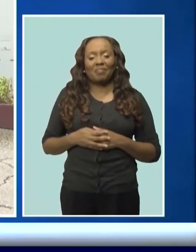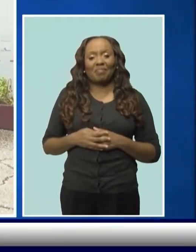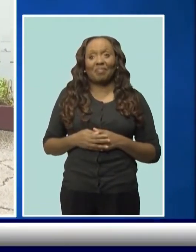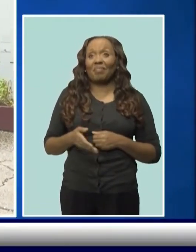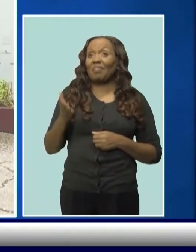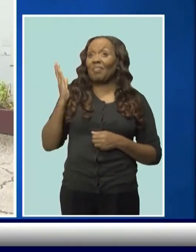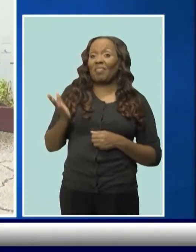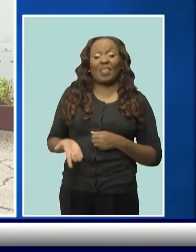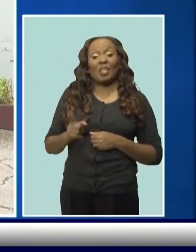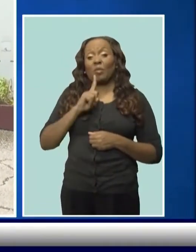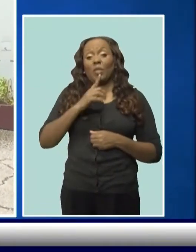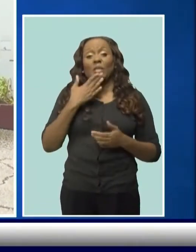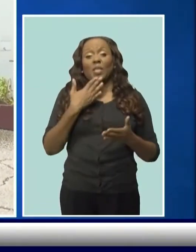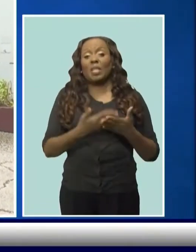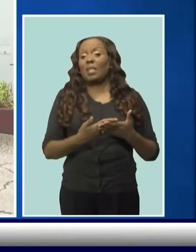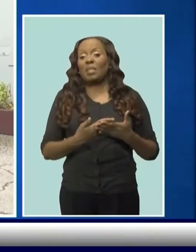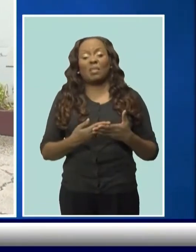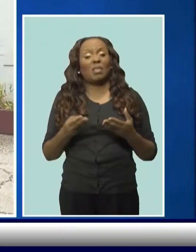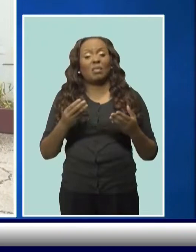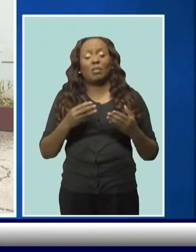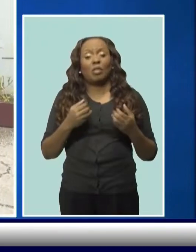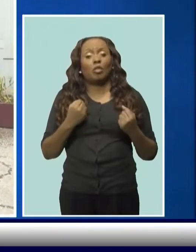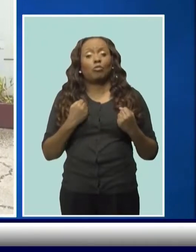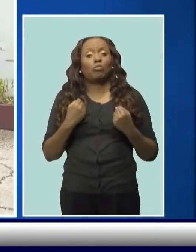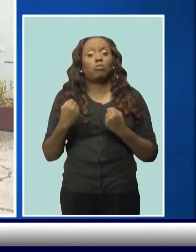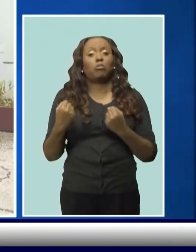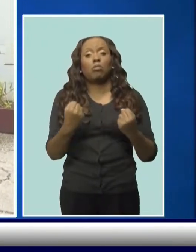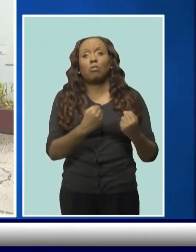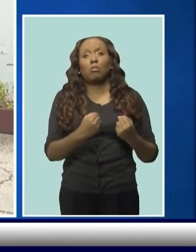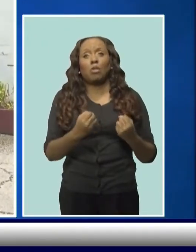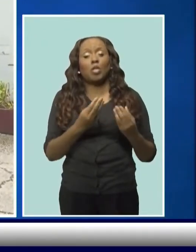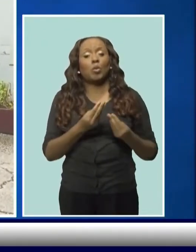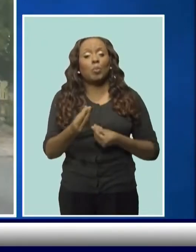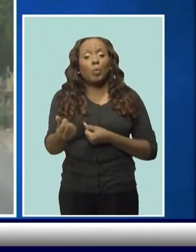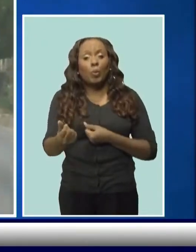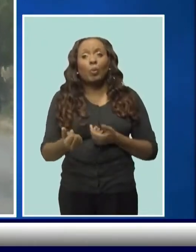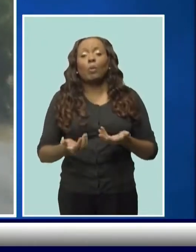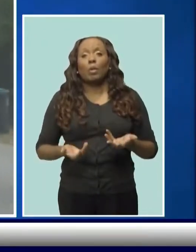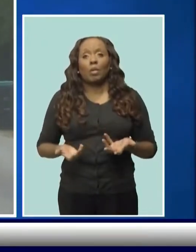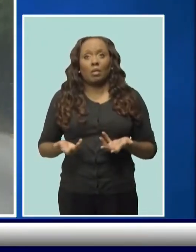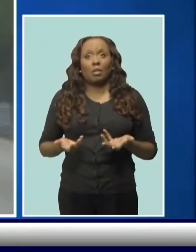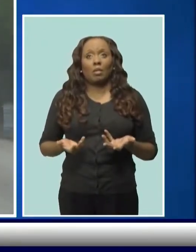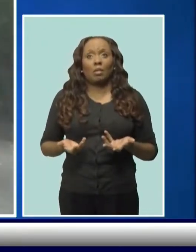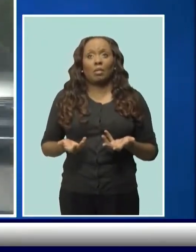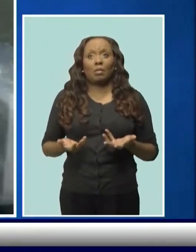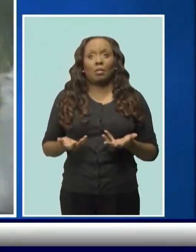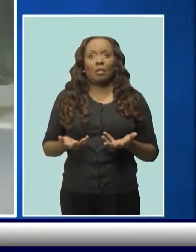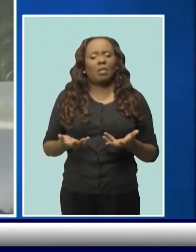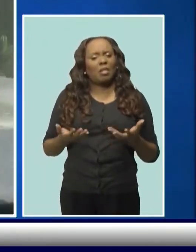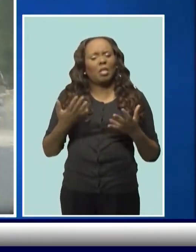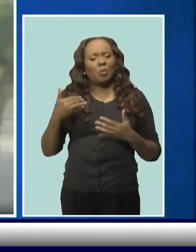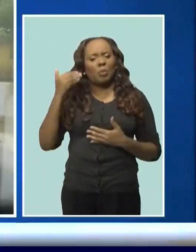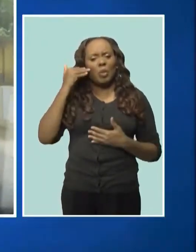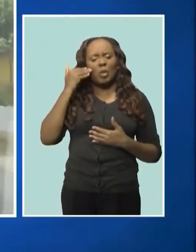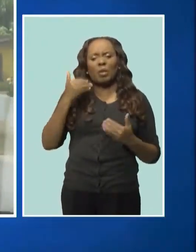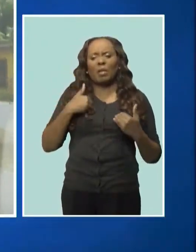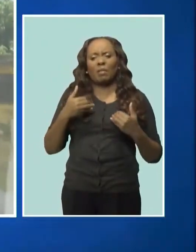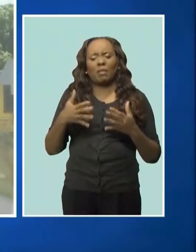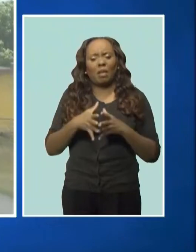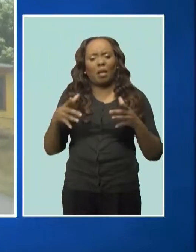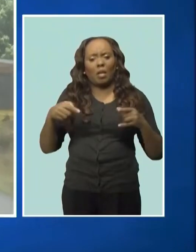of driving is smooth on the roads, because the roads is not well provided right now with the bumps and stuff like that, the holes and stuff.